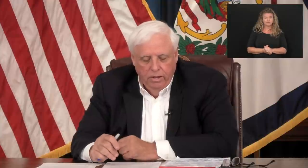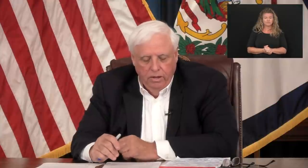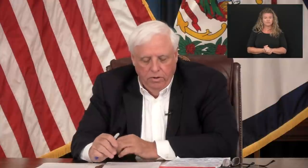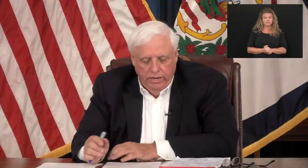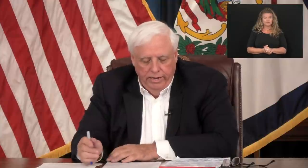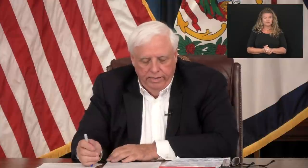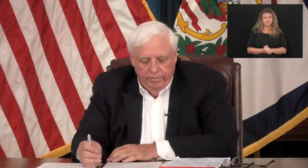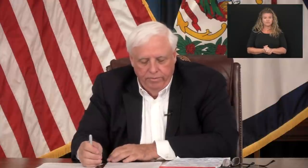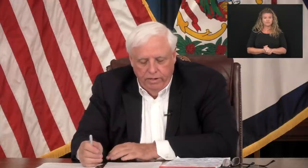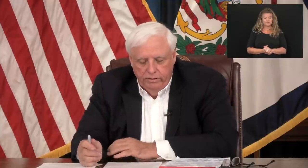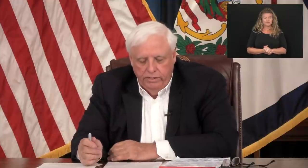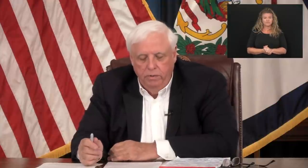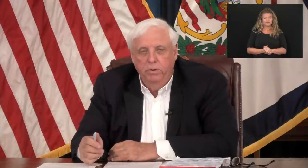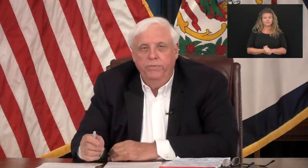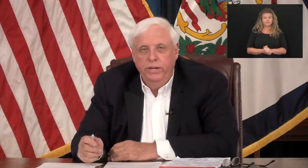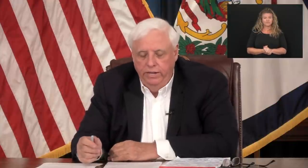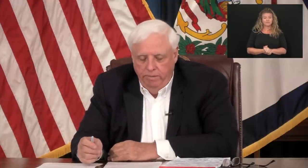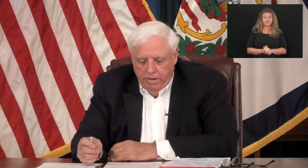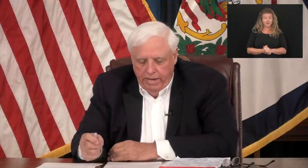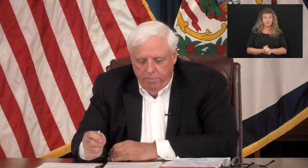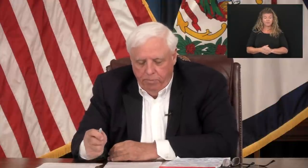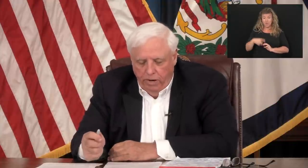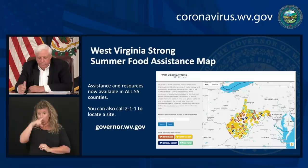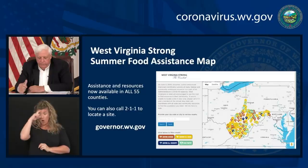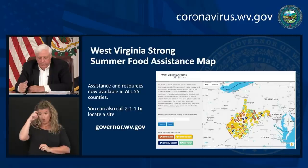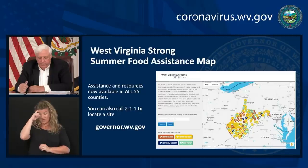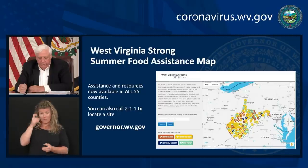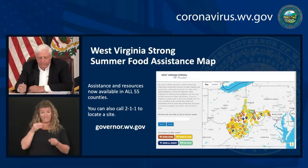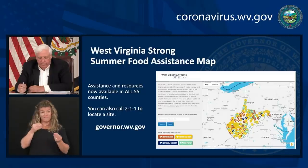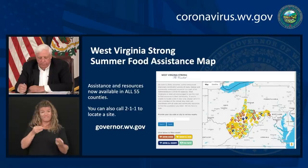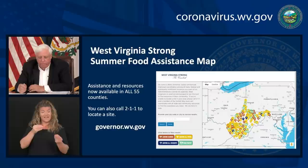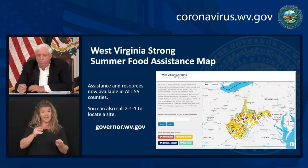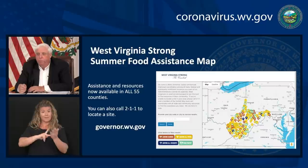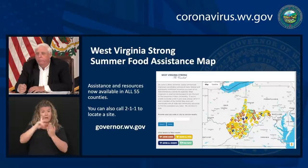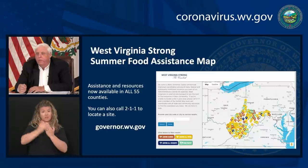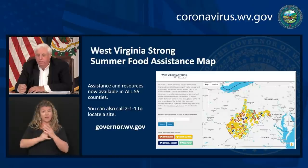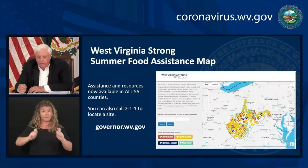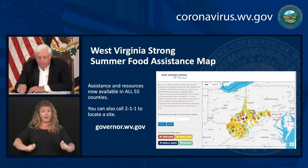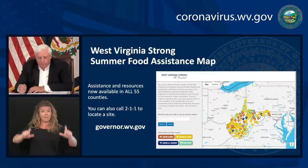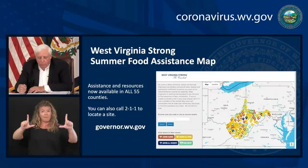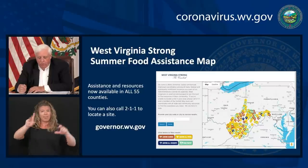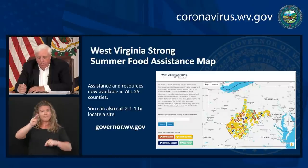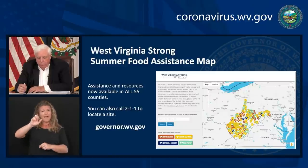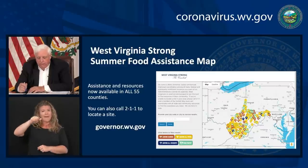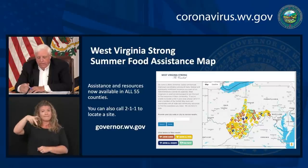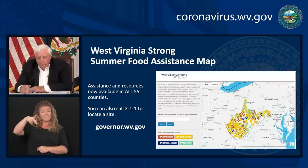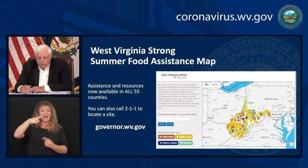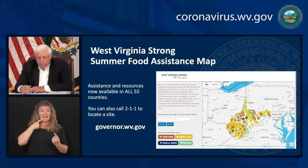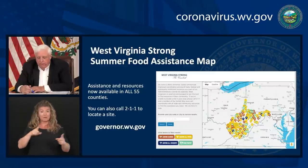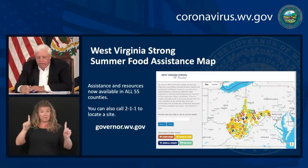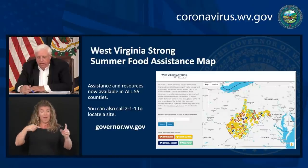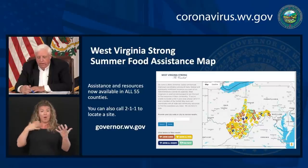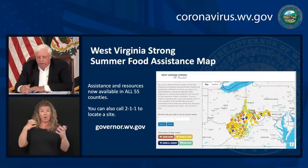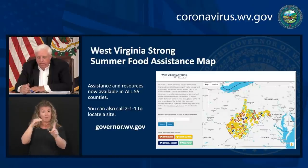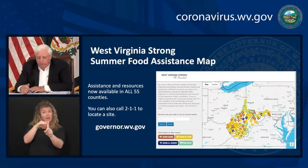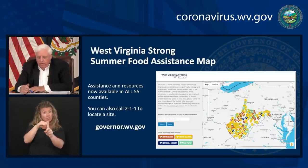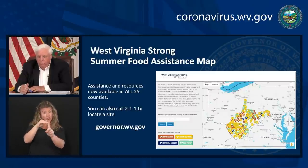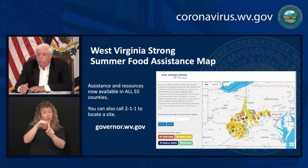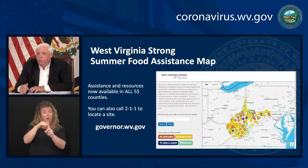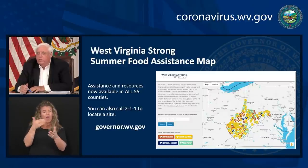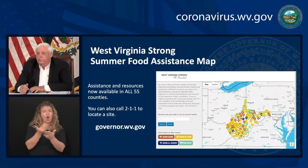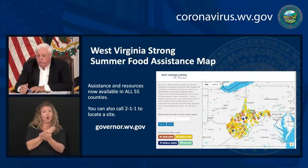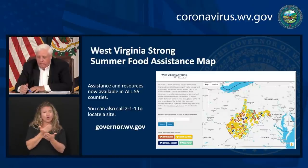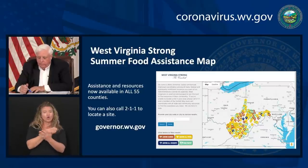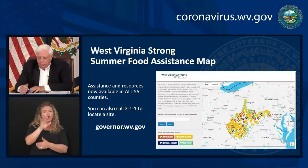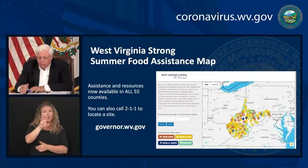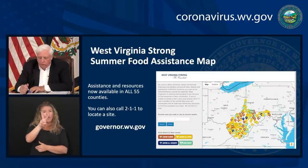Okay, our summer feeding map project announcement. I want to remind you about our new